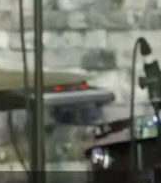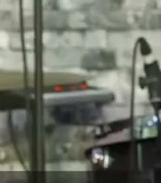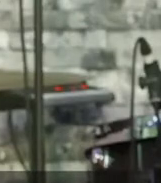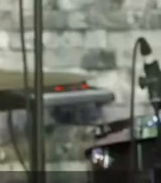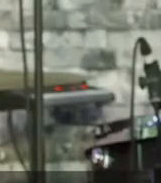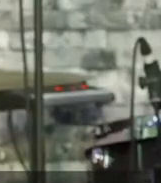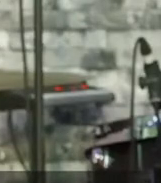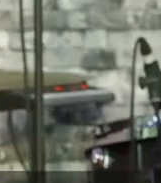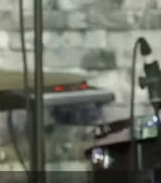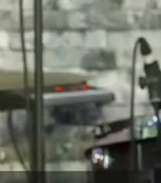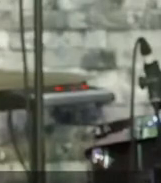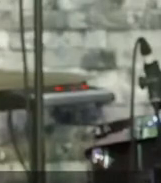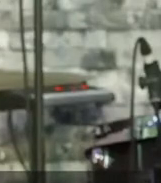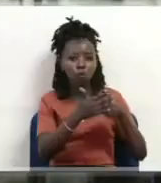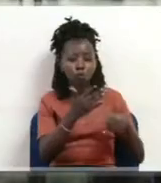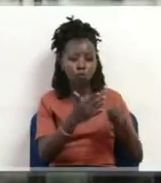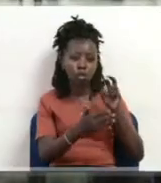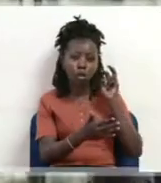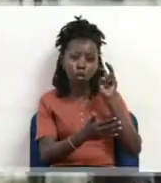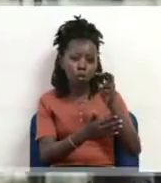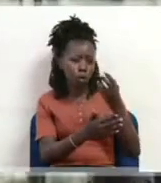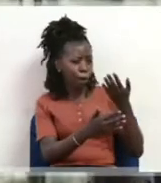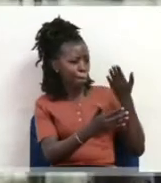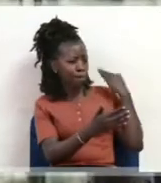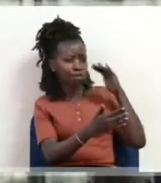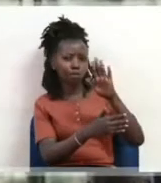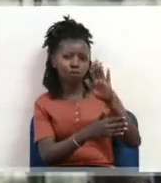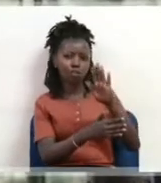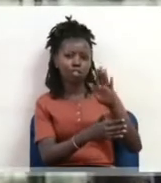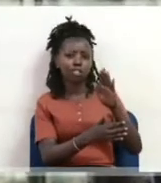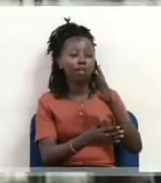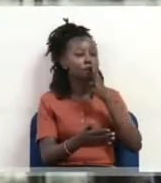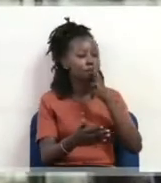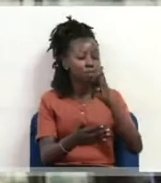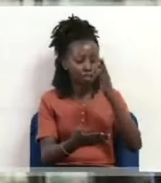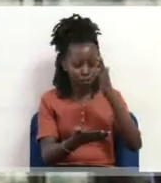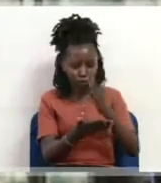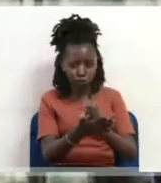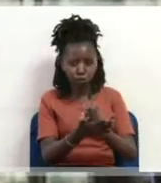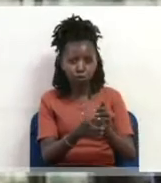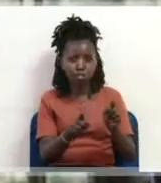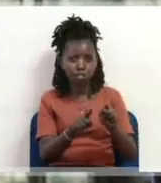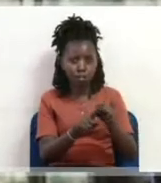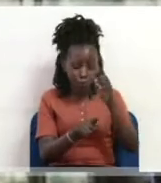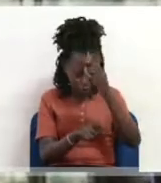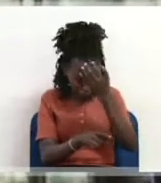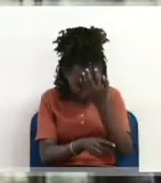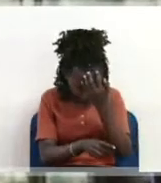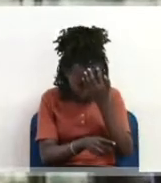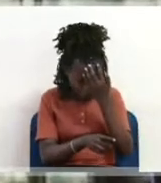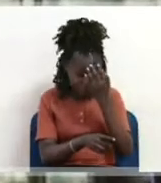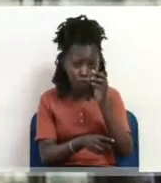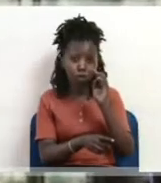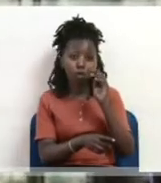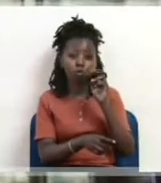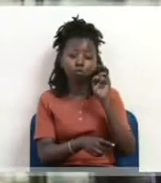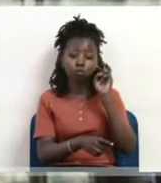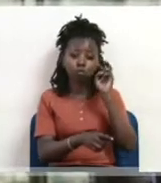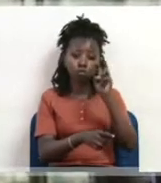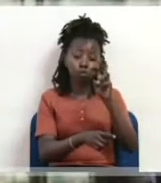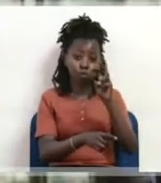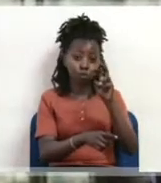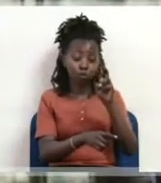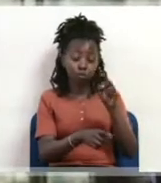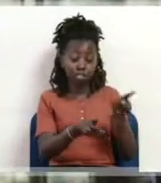What we are saying is that look at your past. Be honest. What a way of looking at the glorious past to the children of